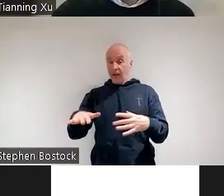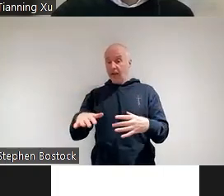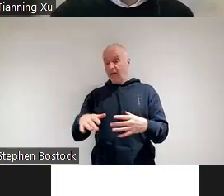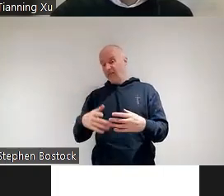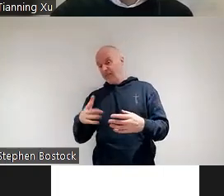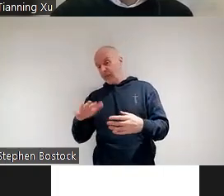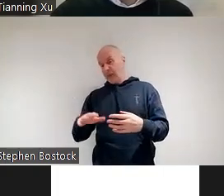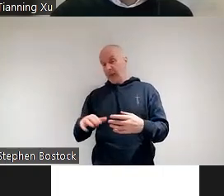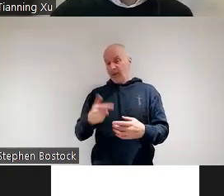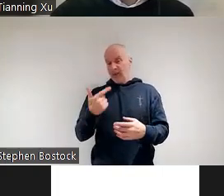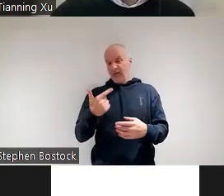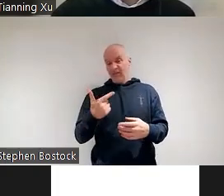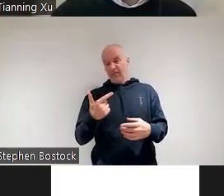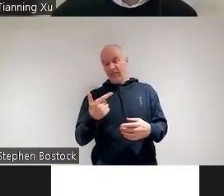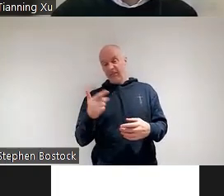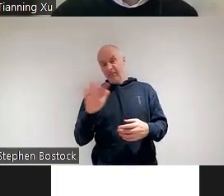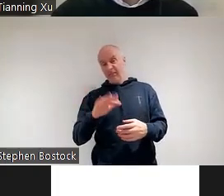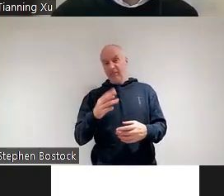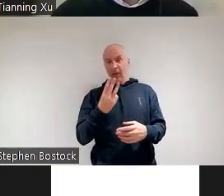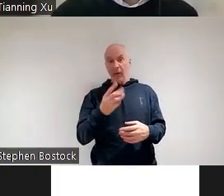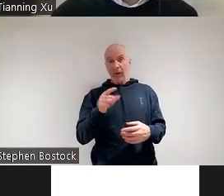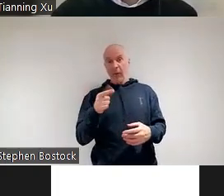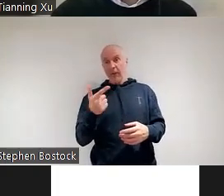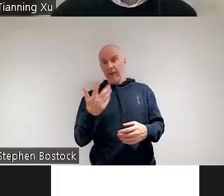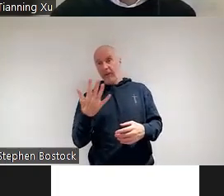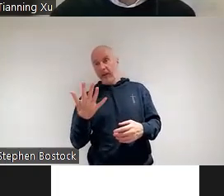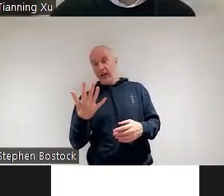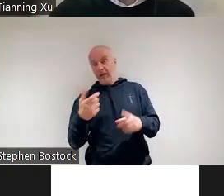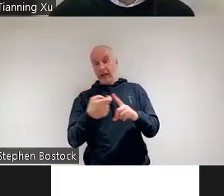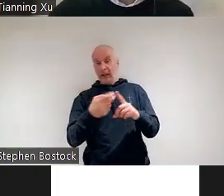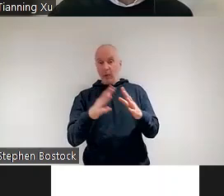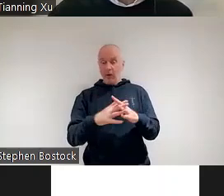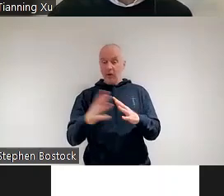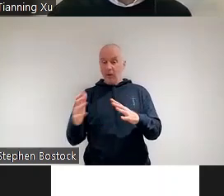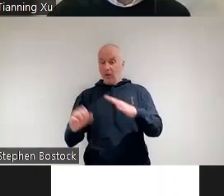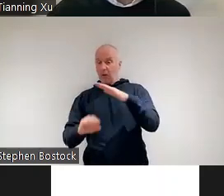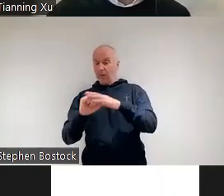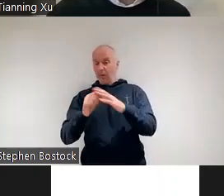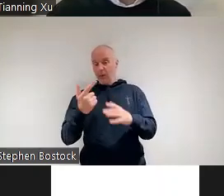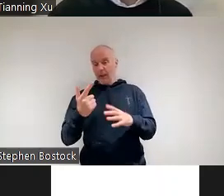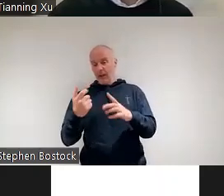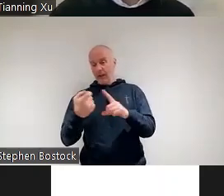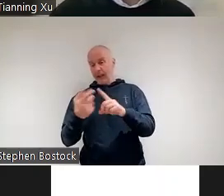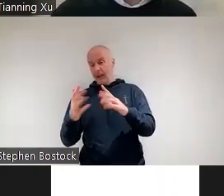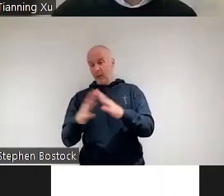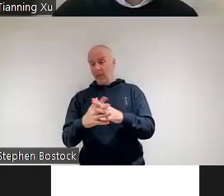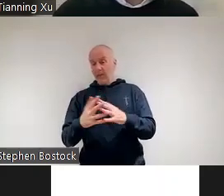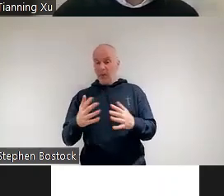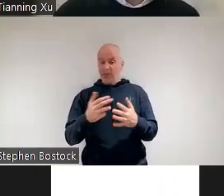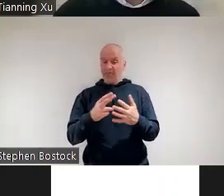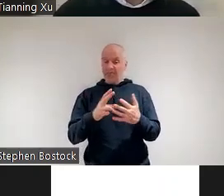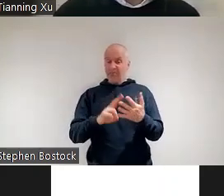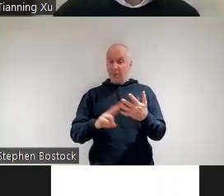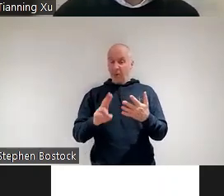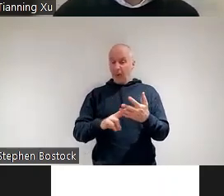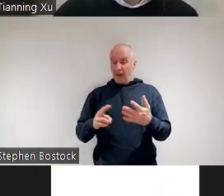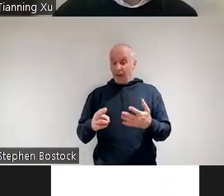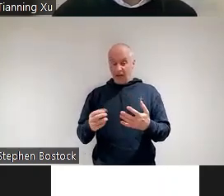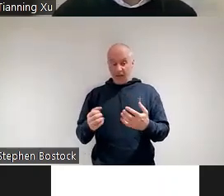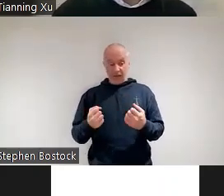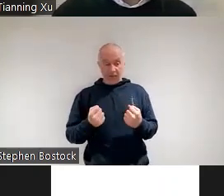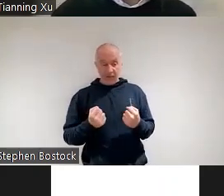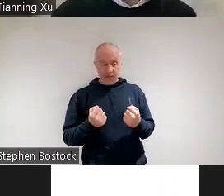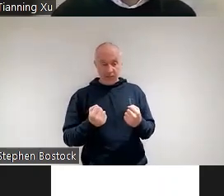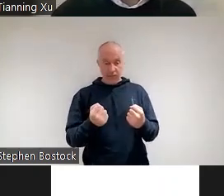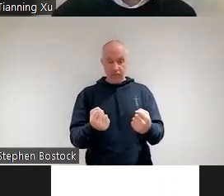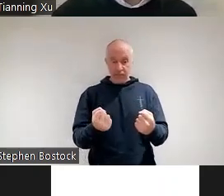only 3.75 kilowatt or 7 kilowatt maximum. But normally if you park along the road for a few